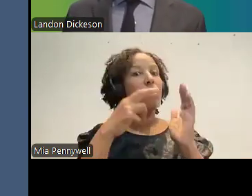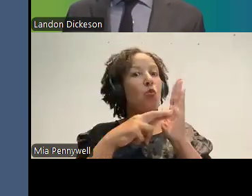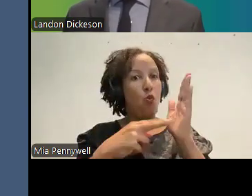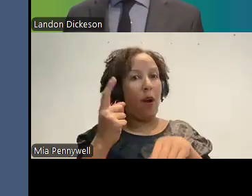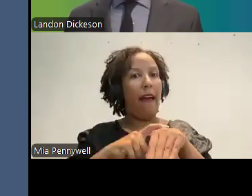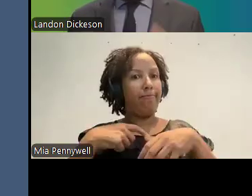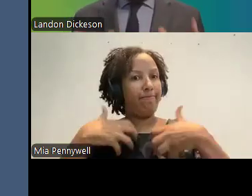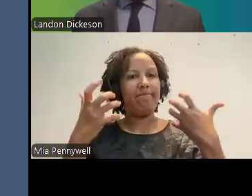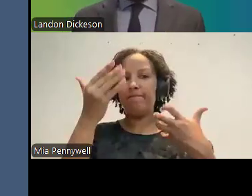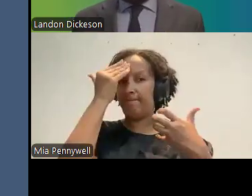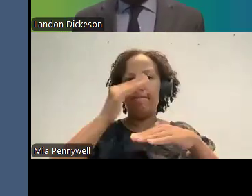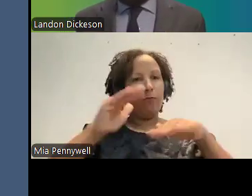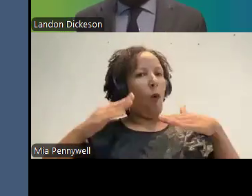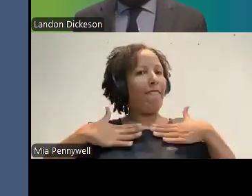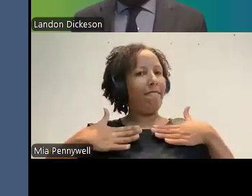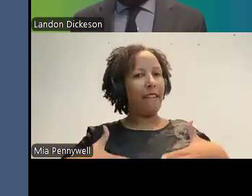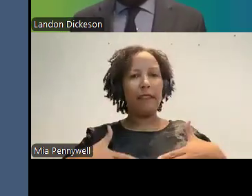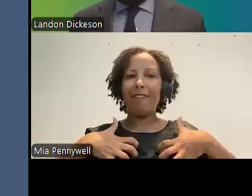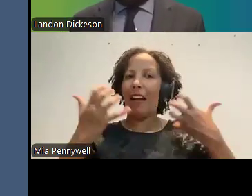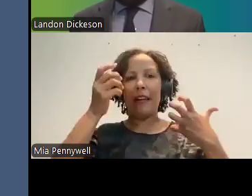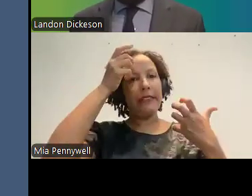physical violence in the house or in the program.